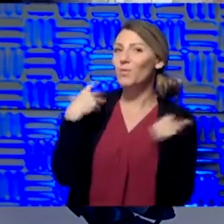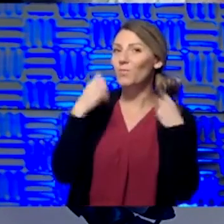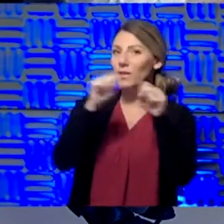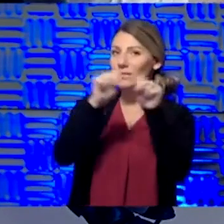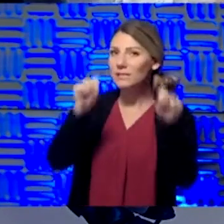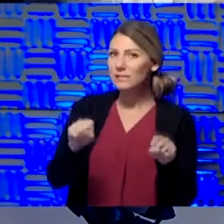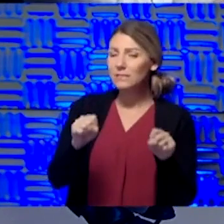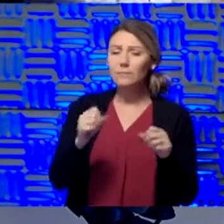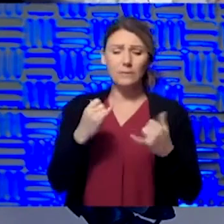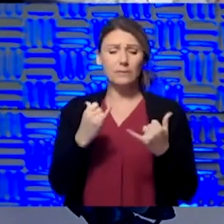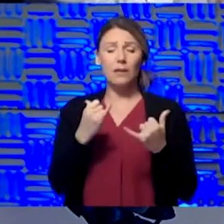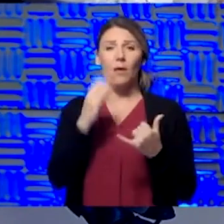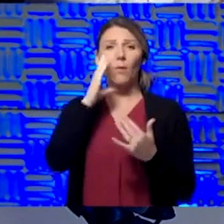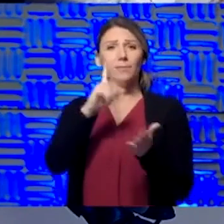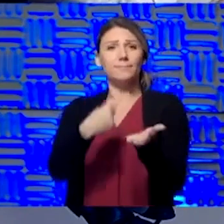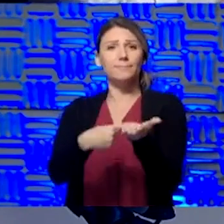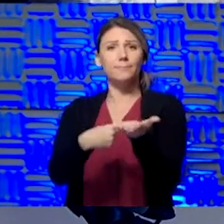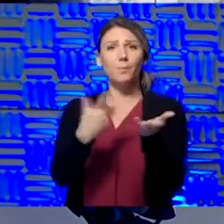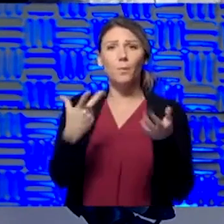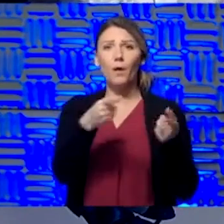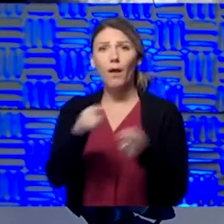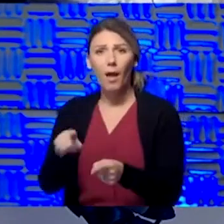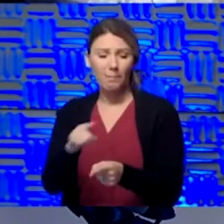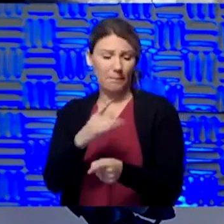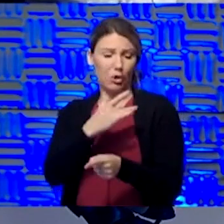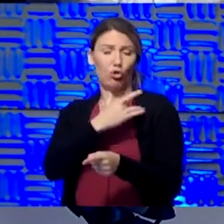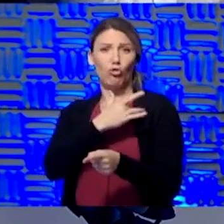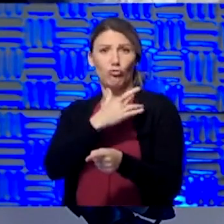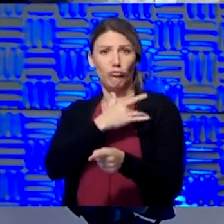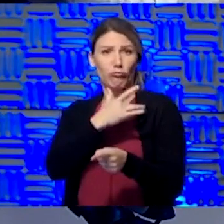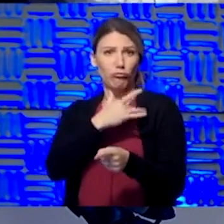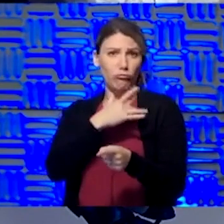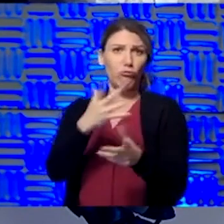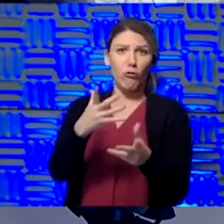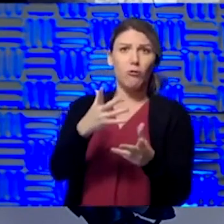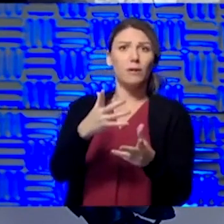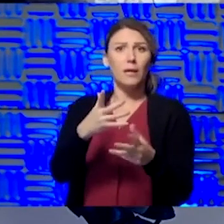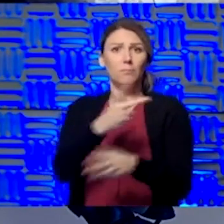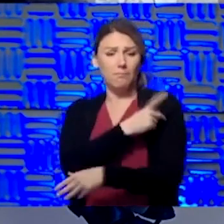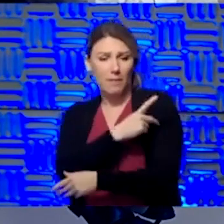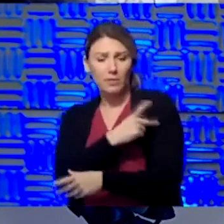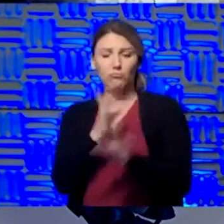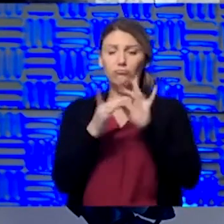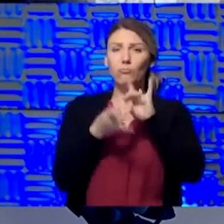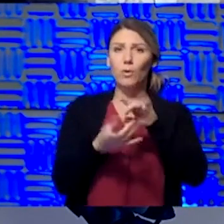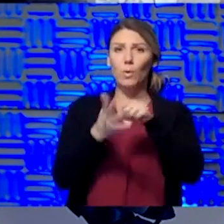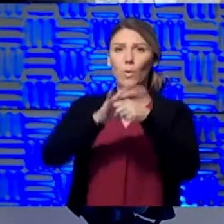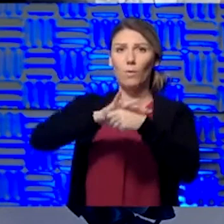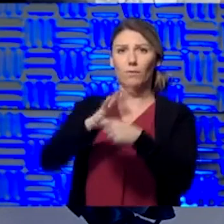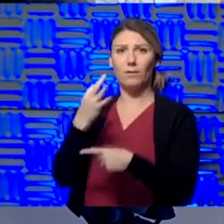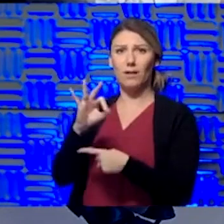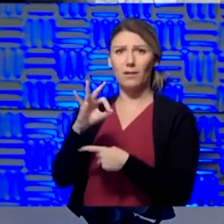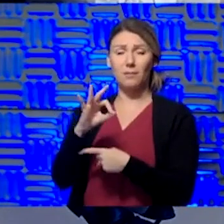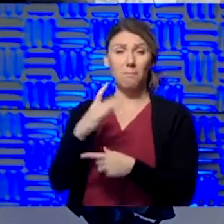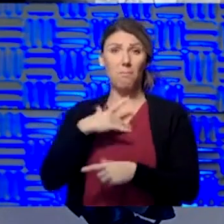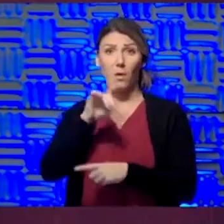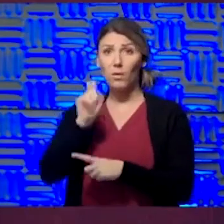bit about what's going on in the cardiac world related to COVID-19. My question to you is, where have all the heart attacks